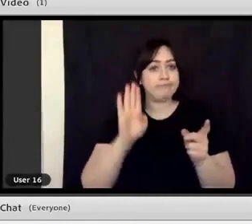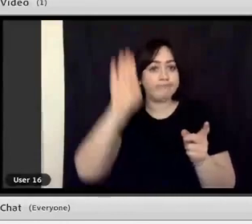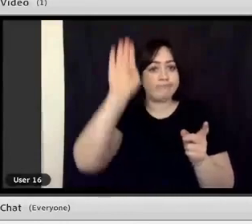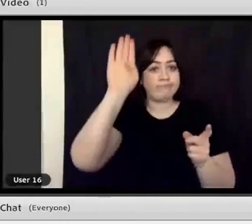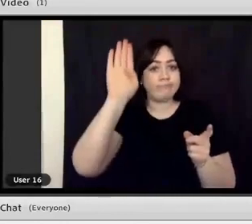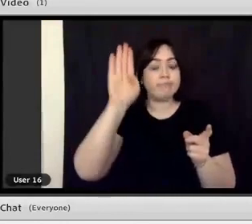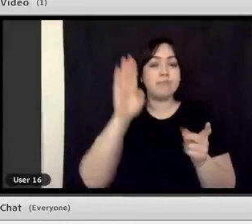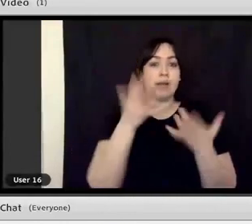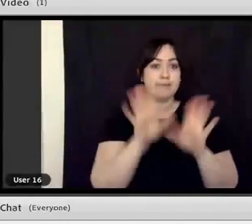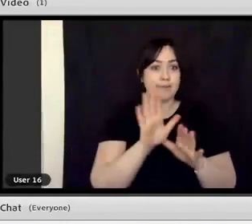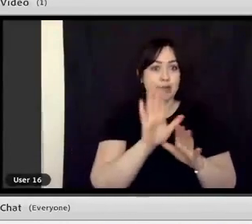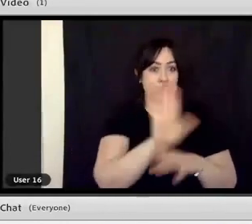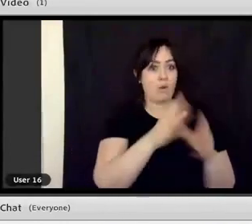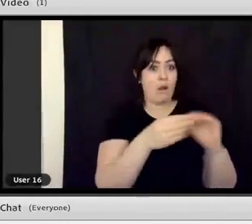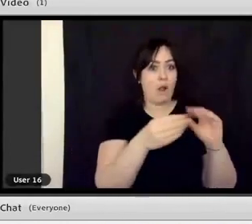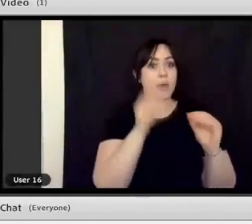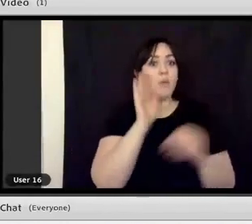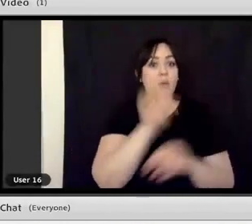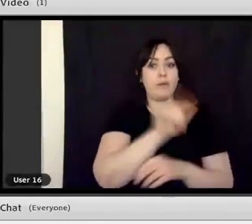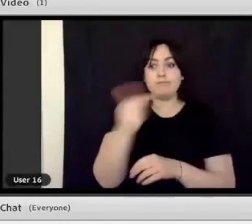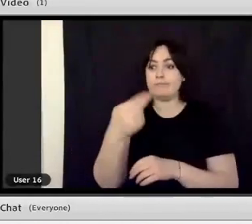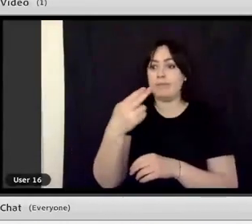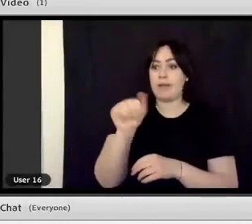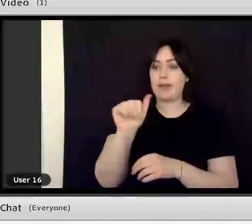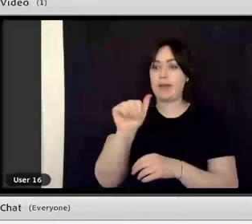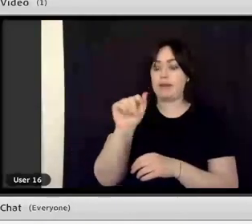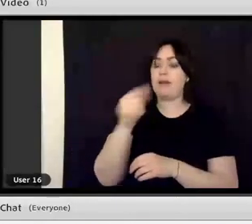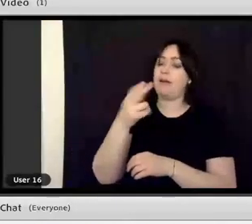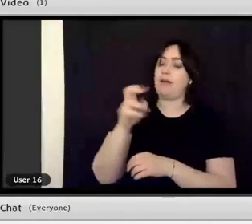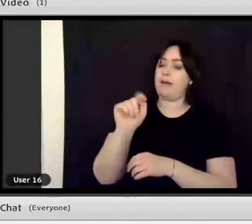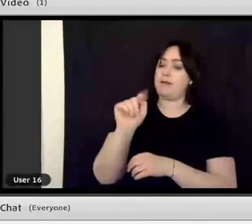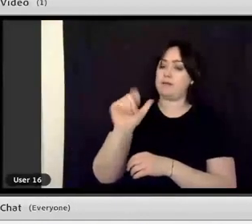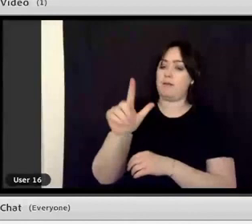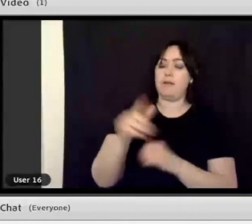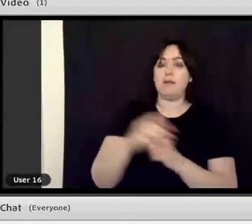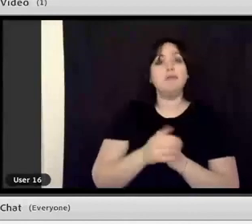turn to Hetal. So Kwok, go ahead.